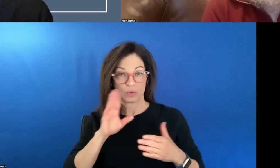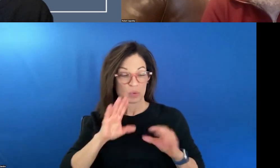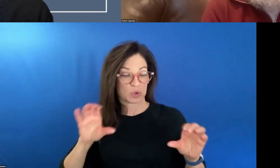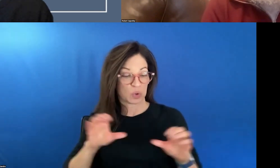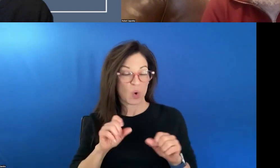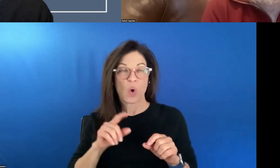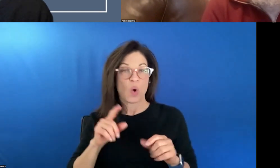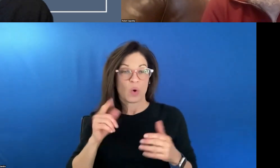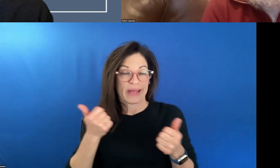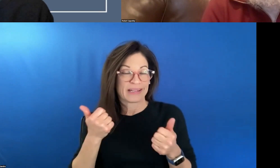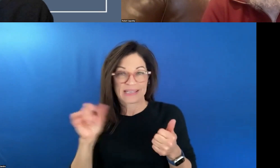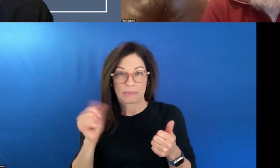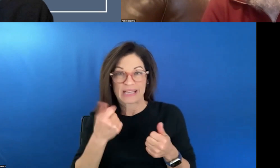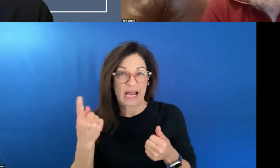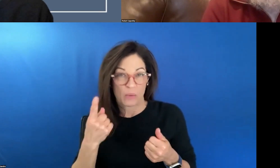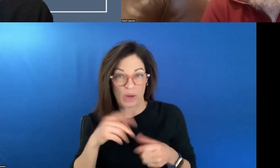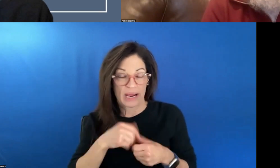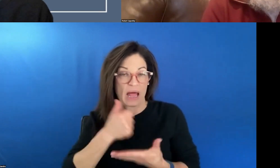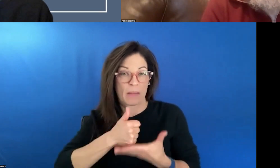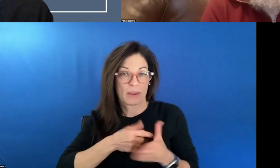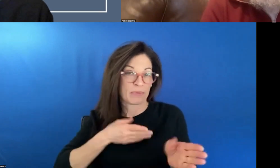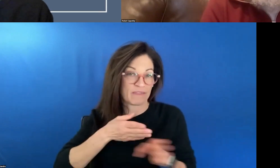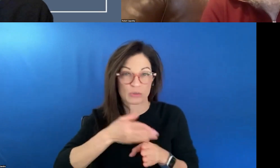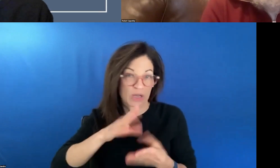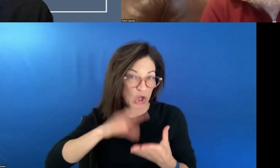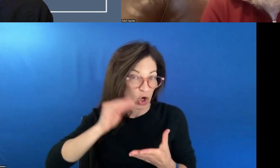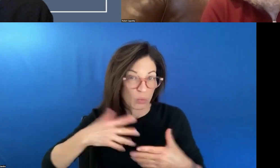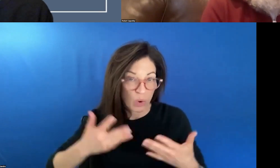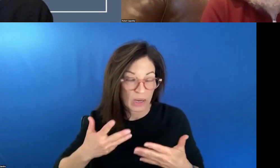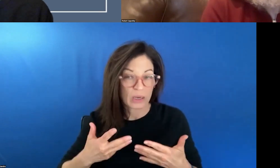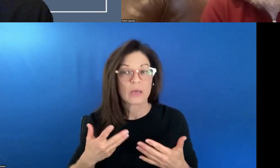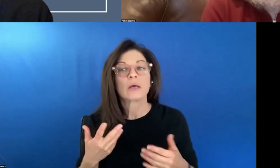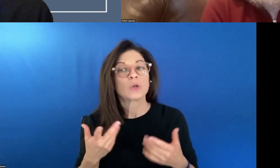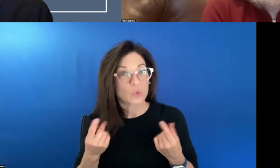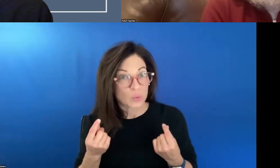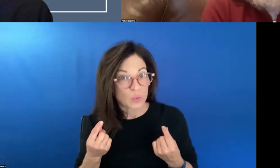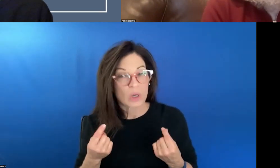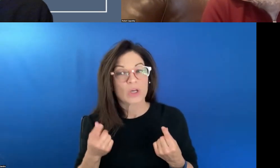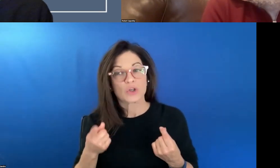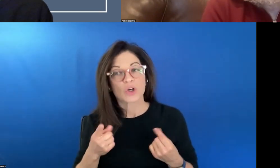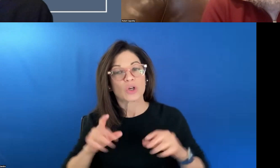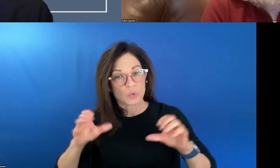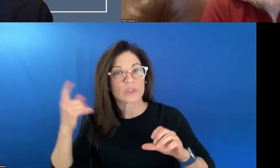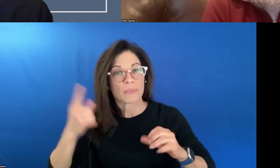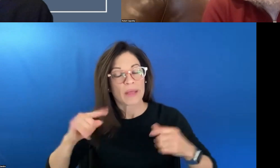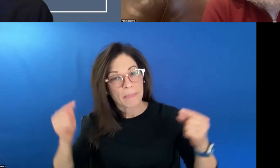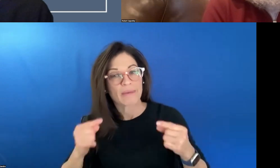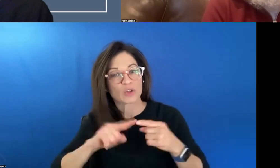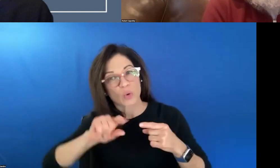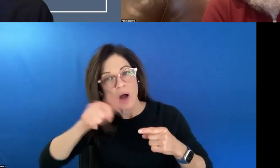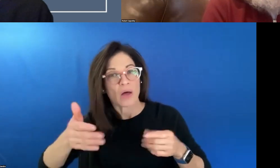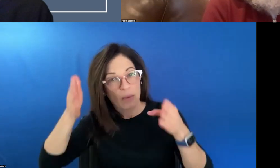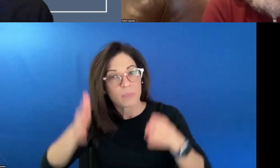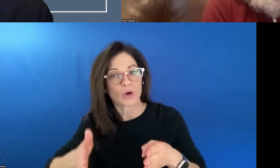a helping profession sort of has to learn, which is some points you're doing something painful to somebody